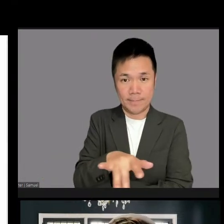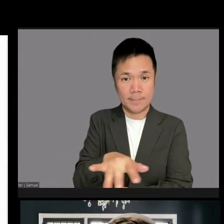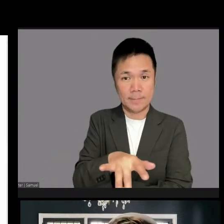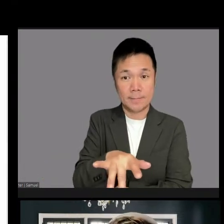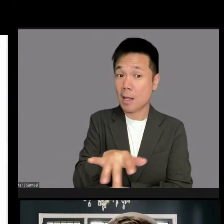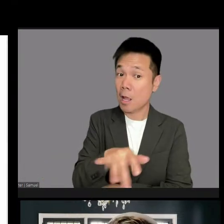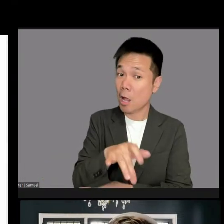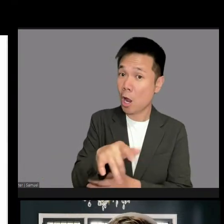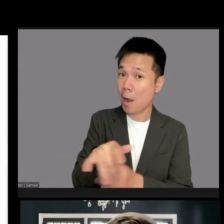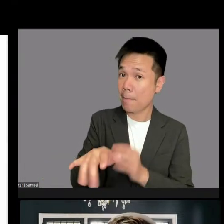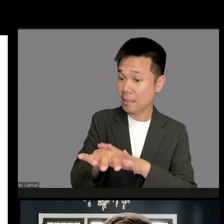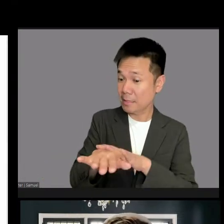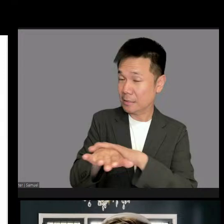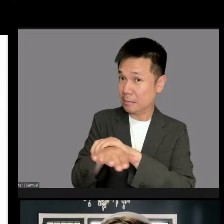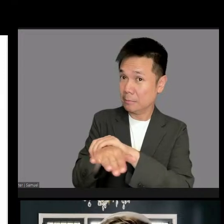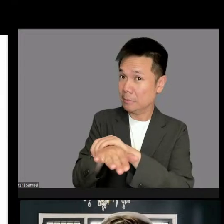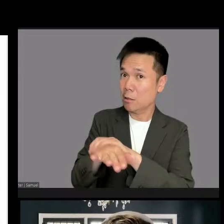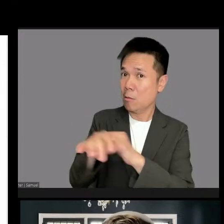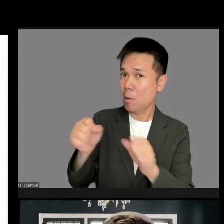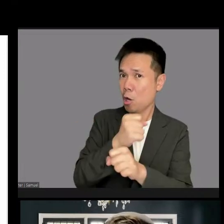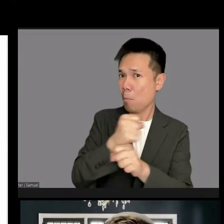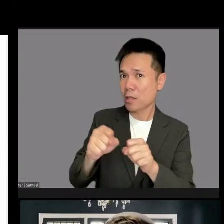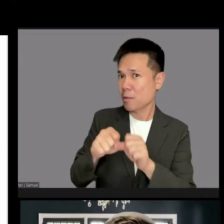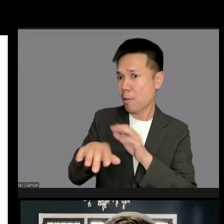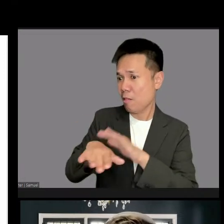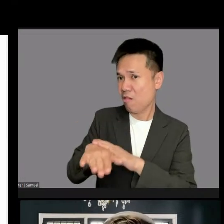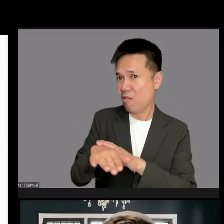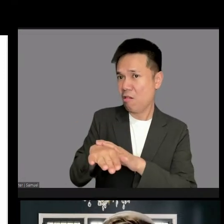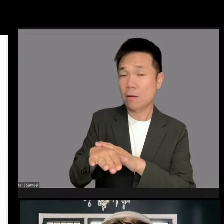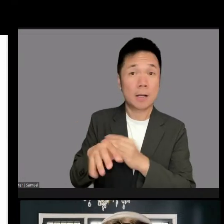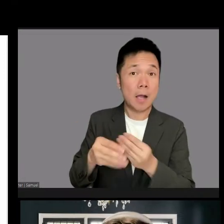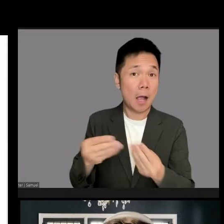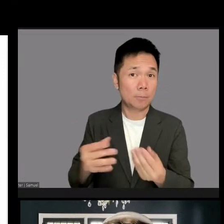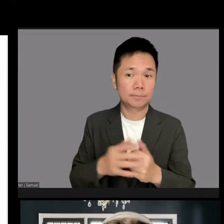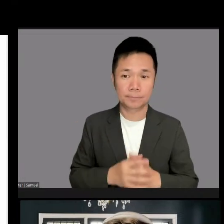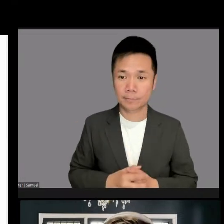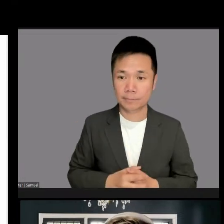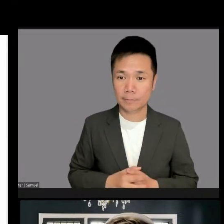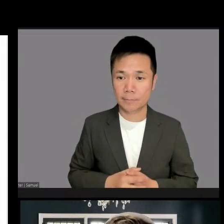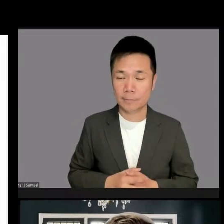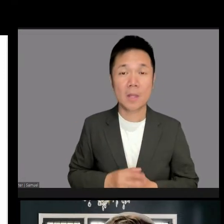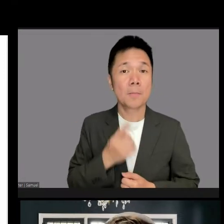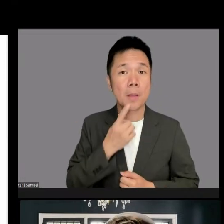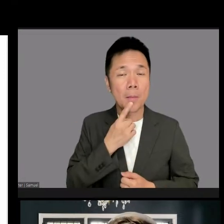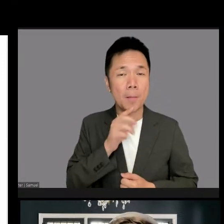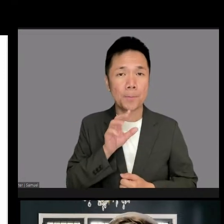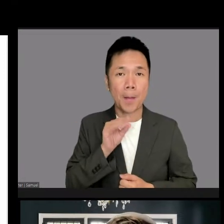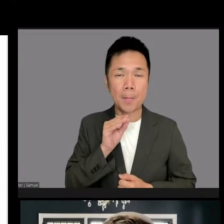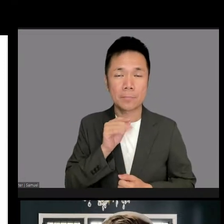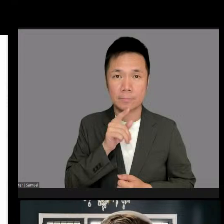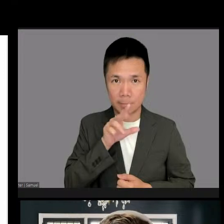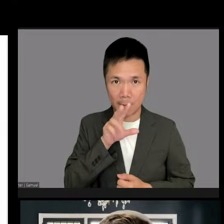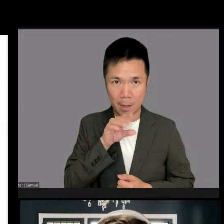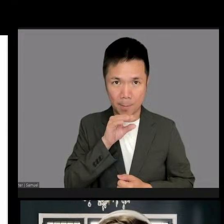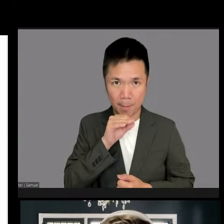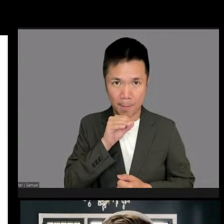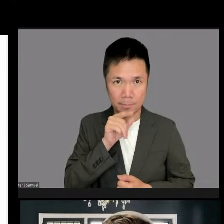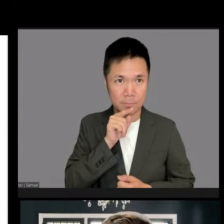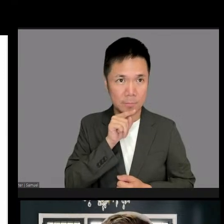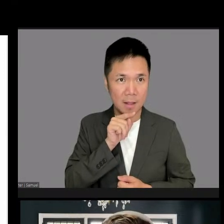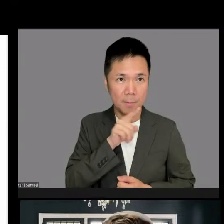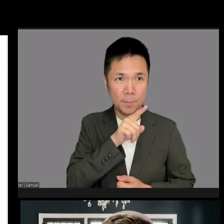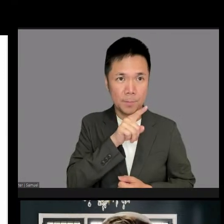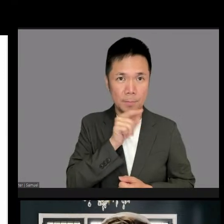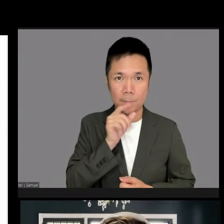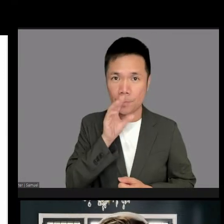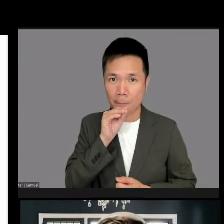has a motor disability might not be able to do that. They might need to use either spoken word and then having that word